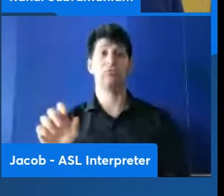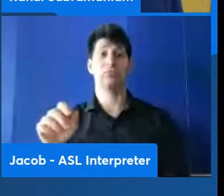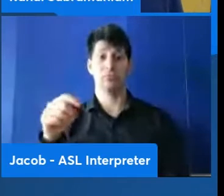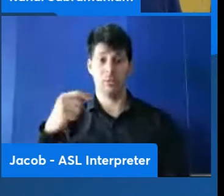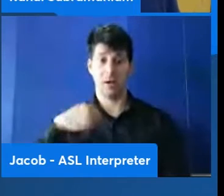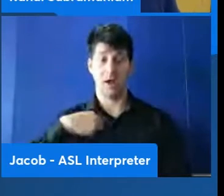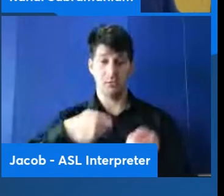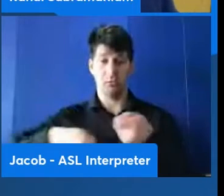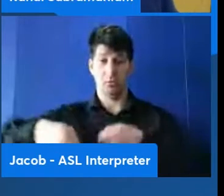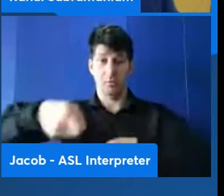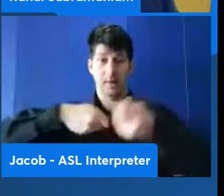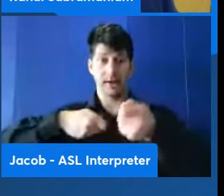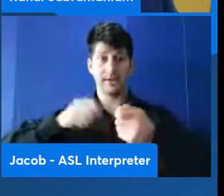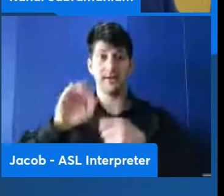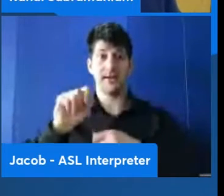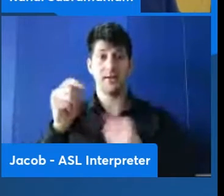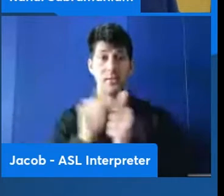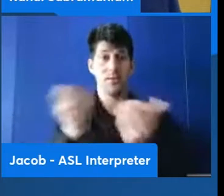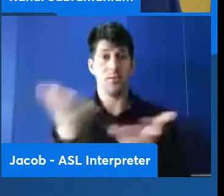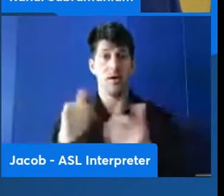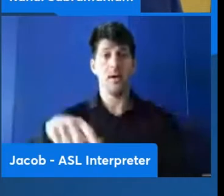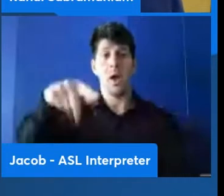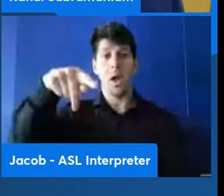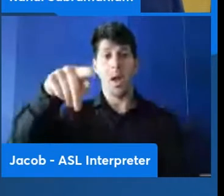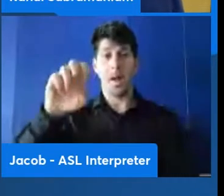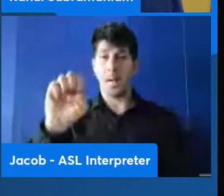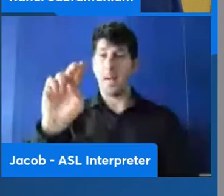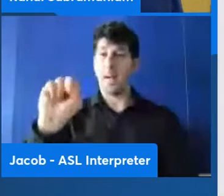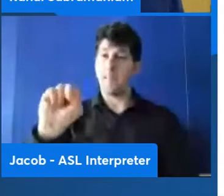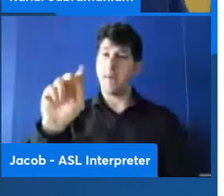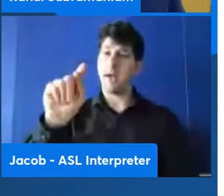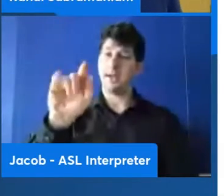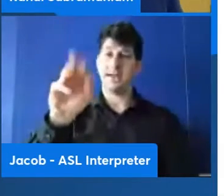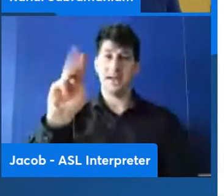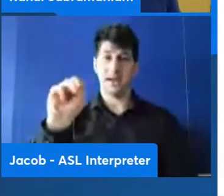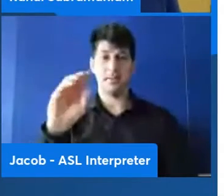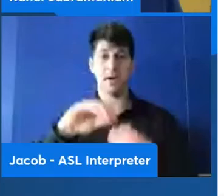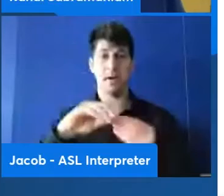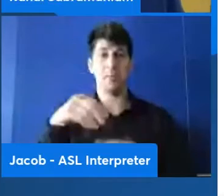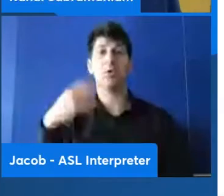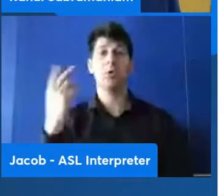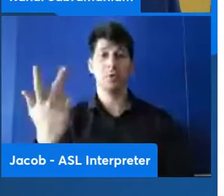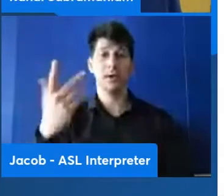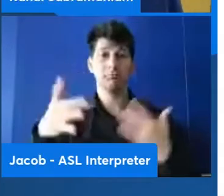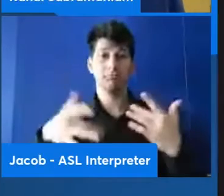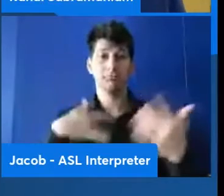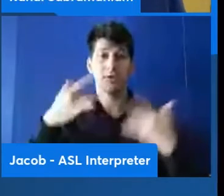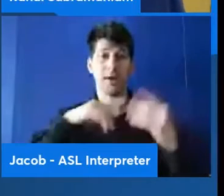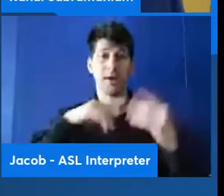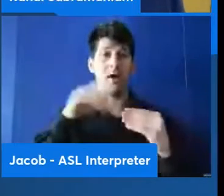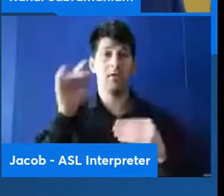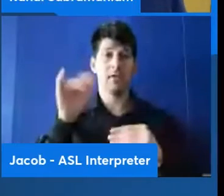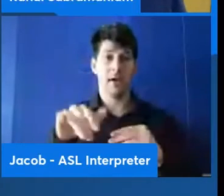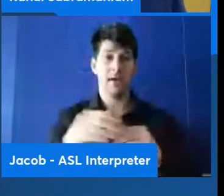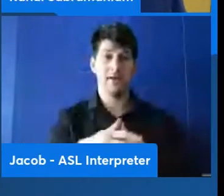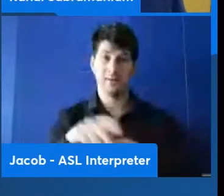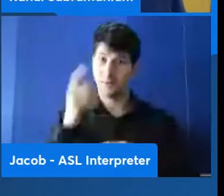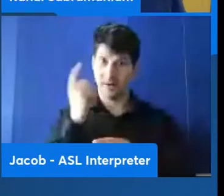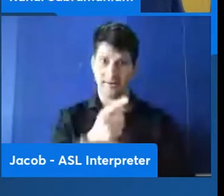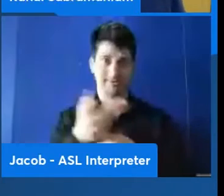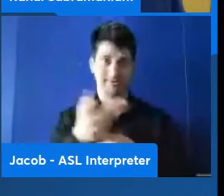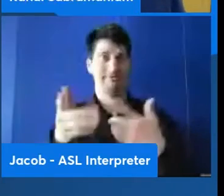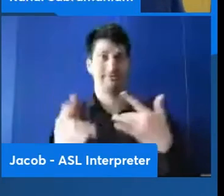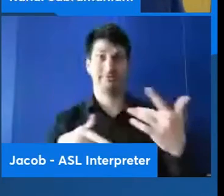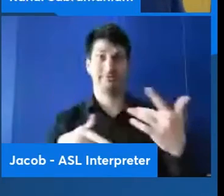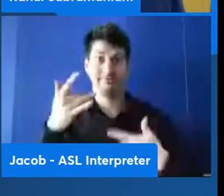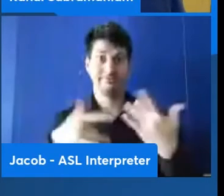replacing it with a Pentium 3 that I was very excited about. And there was a time, yep, I see, I was so excited.